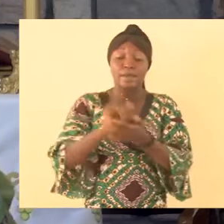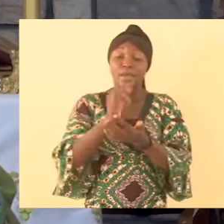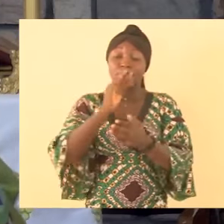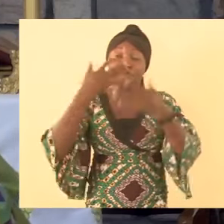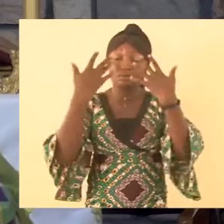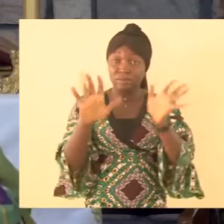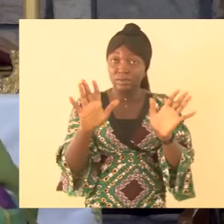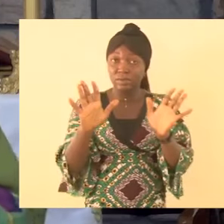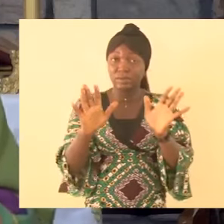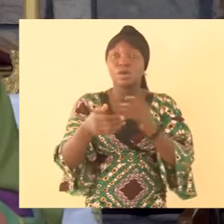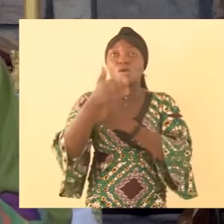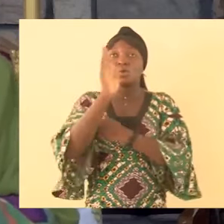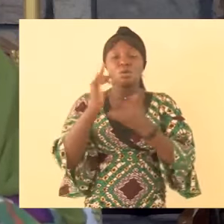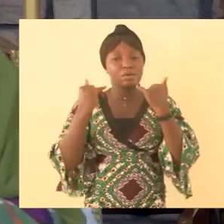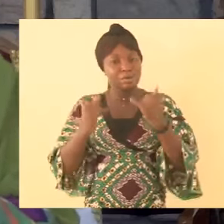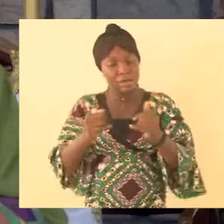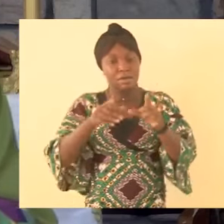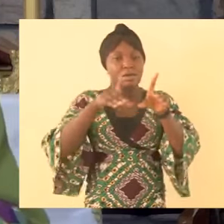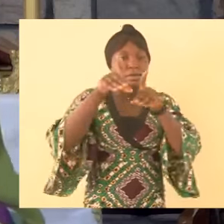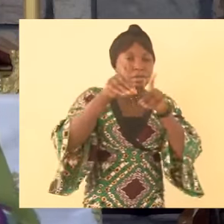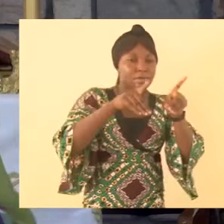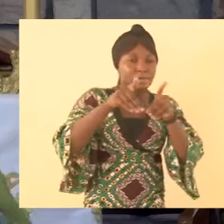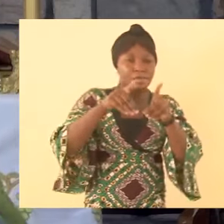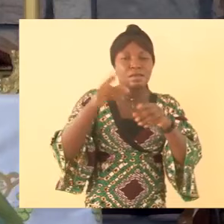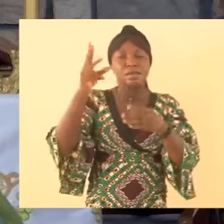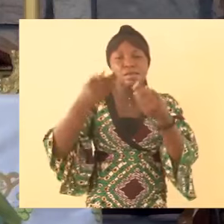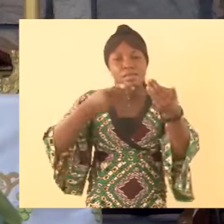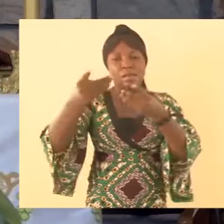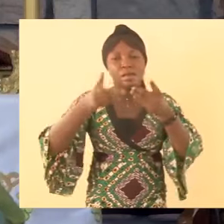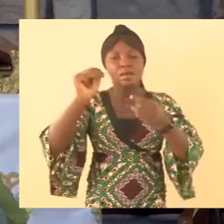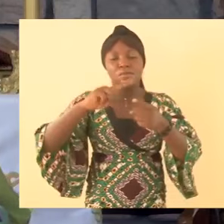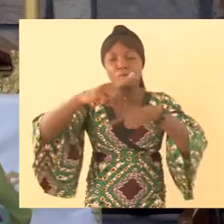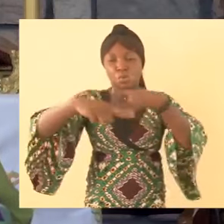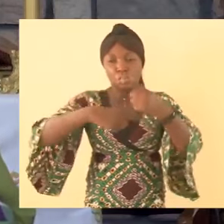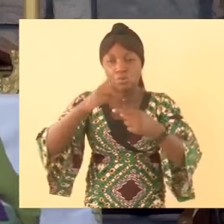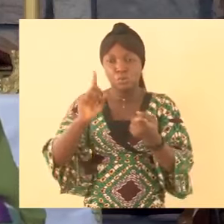was finished, God now directed him, go to